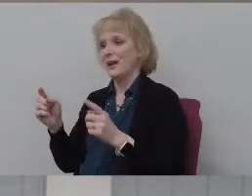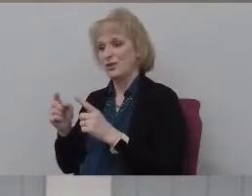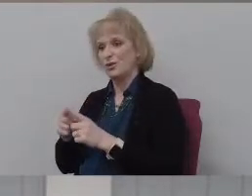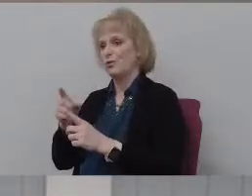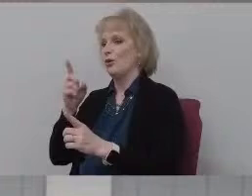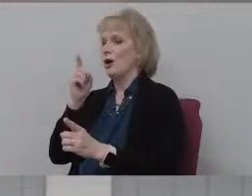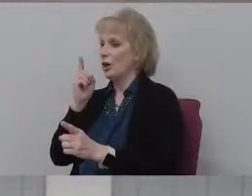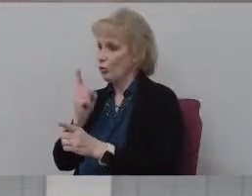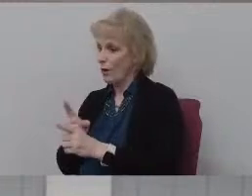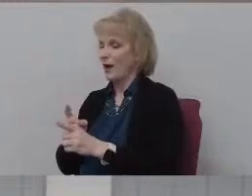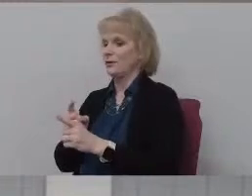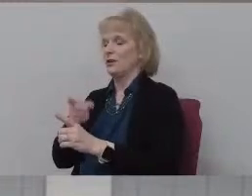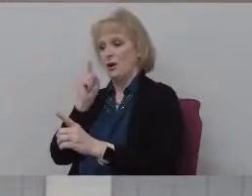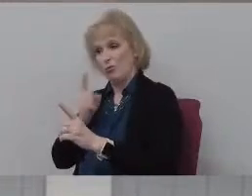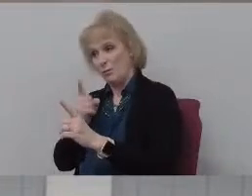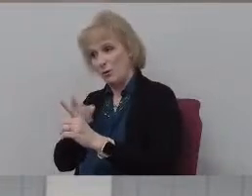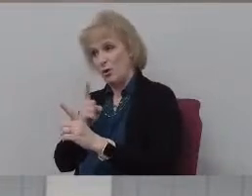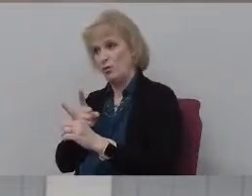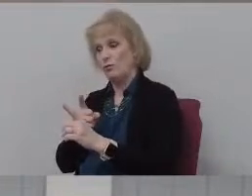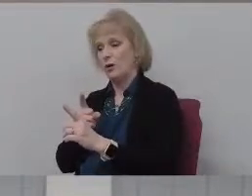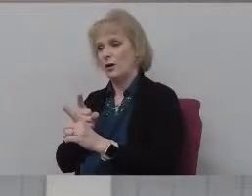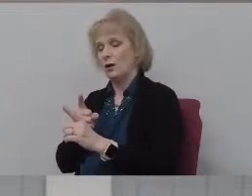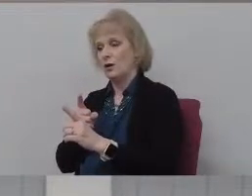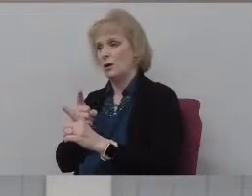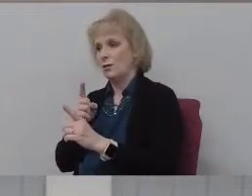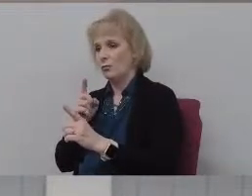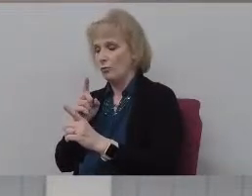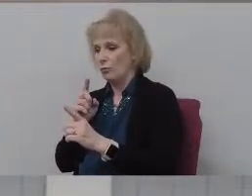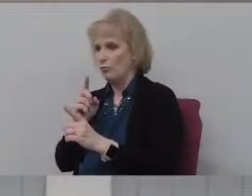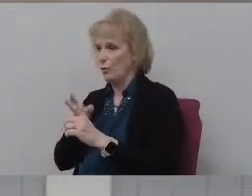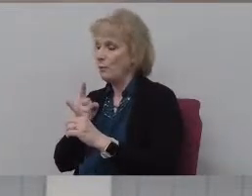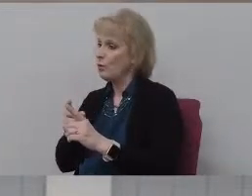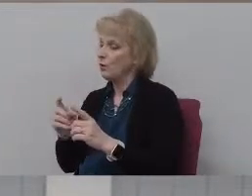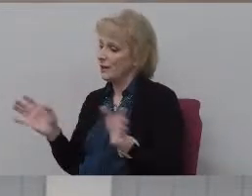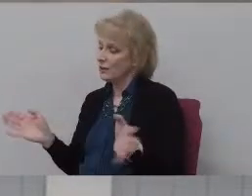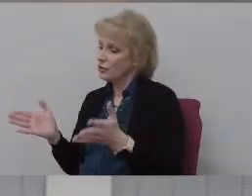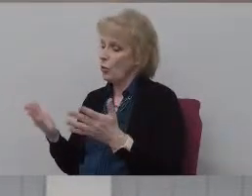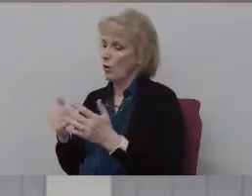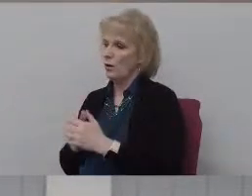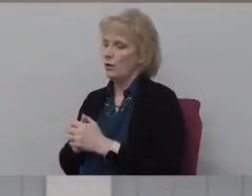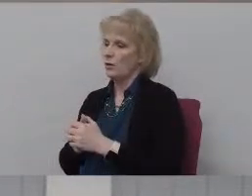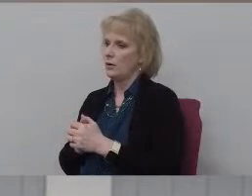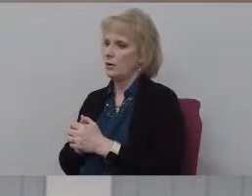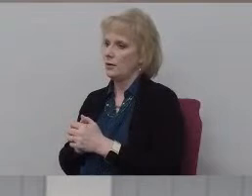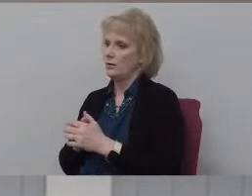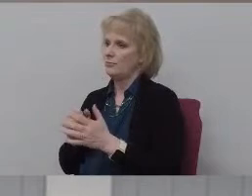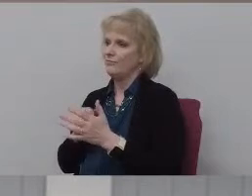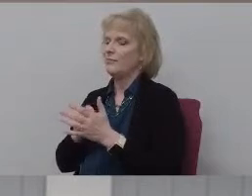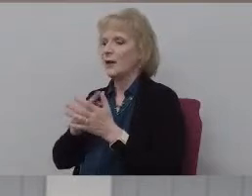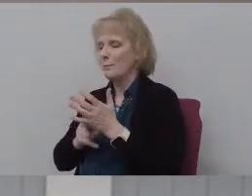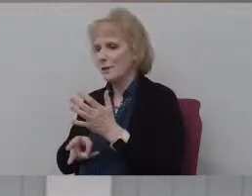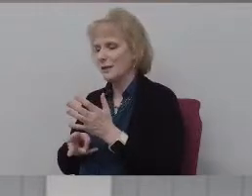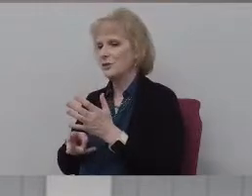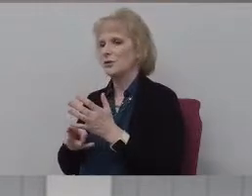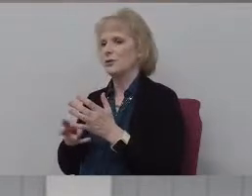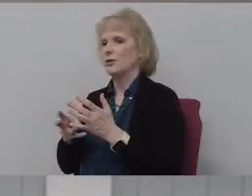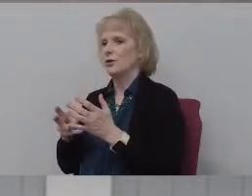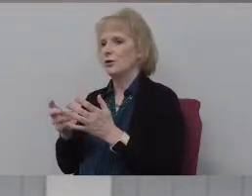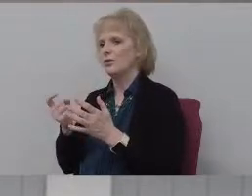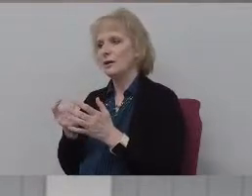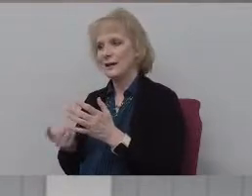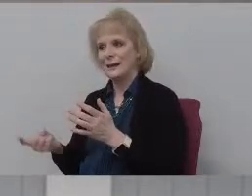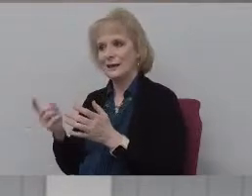rebuke, reprove, rebuke, exhort. With all long suffering, it means you just keep doing it. Teach them from the Word of